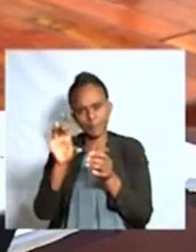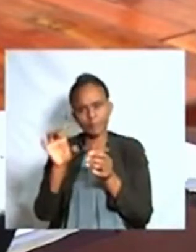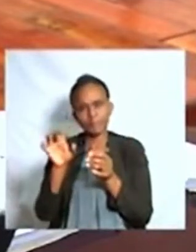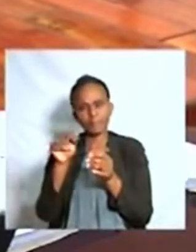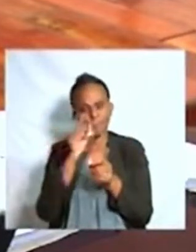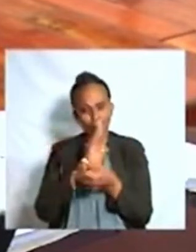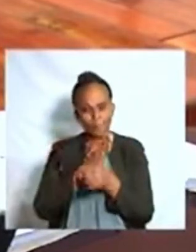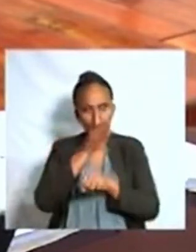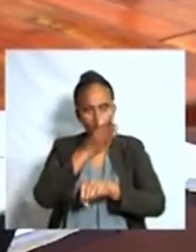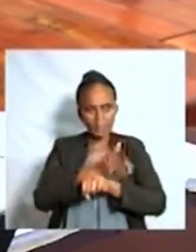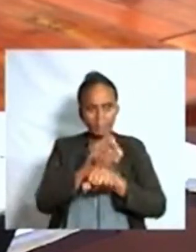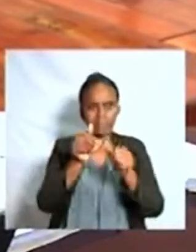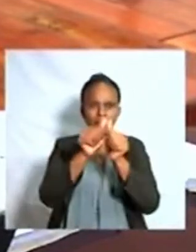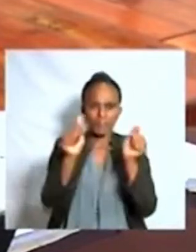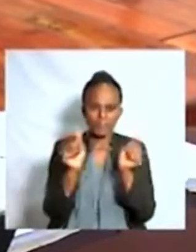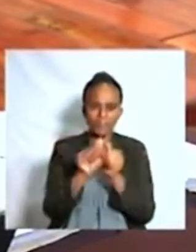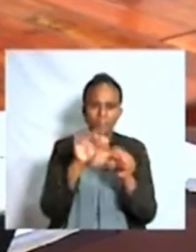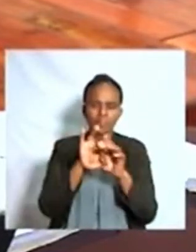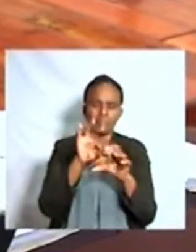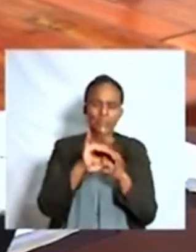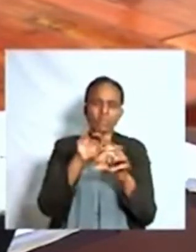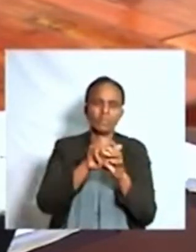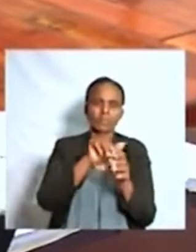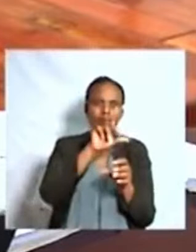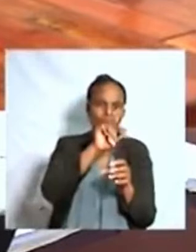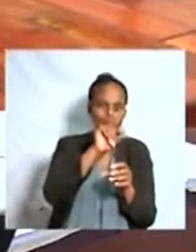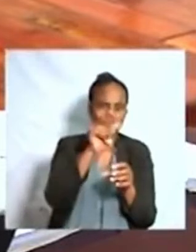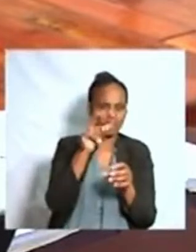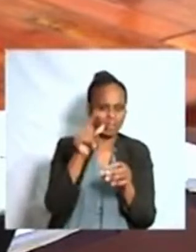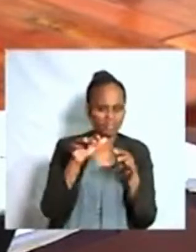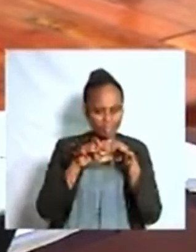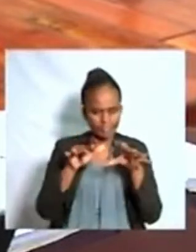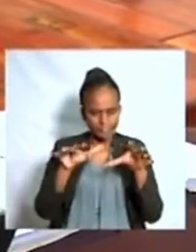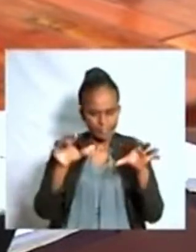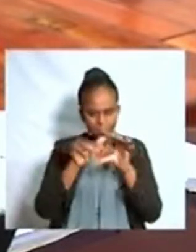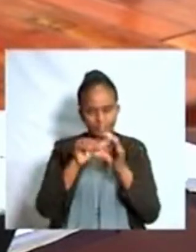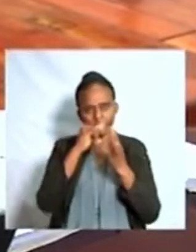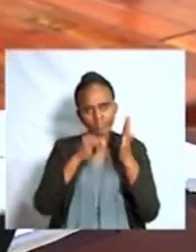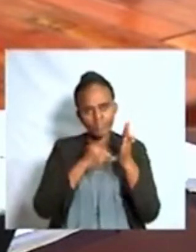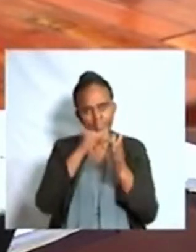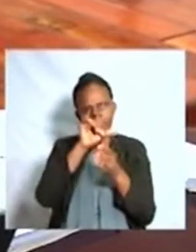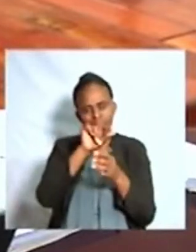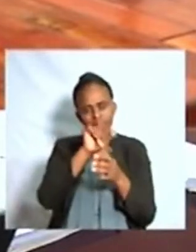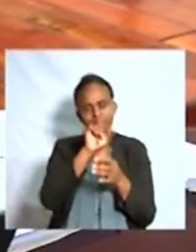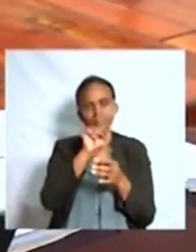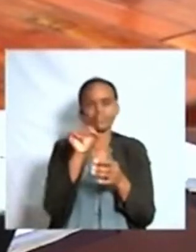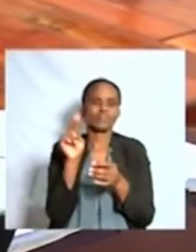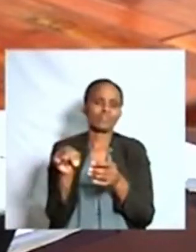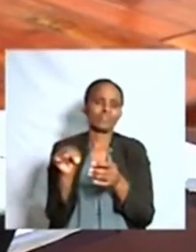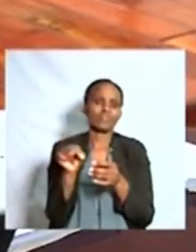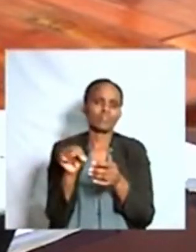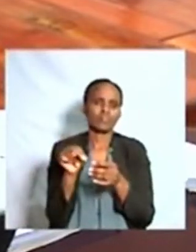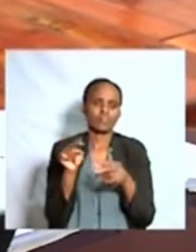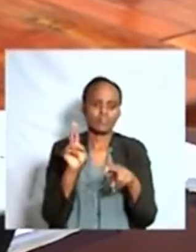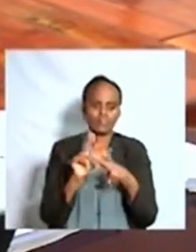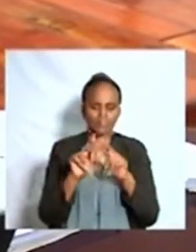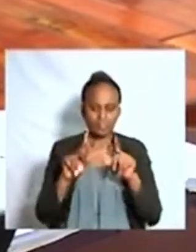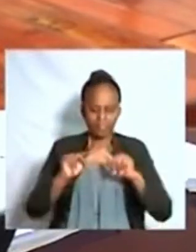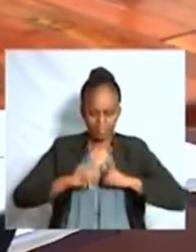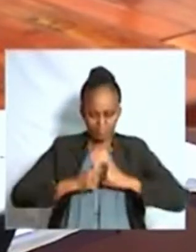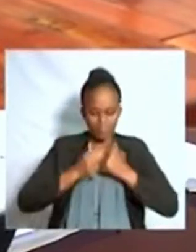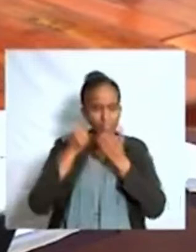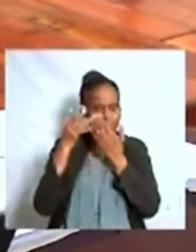just after the general election in 2021, spilling over into January 2022. Chair, we wish to